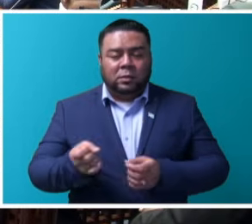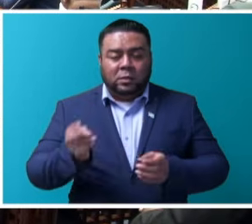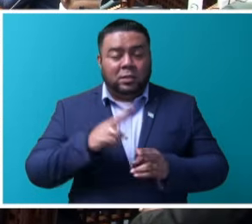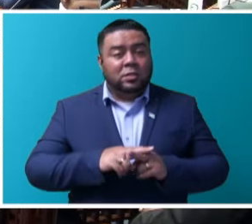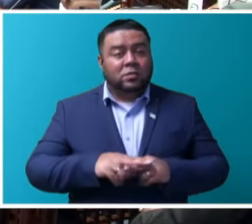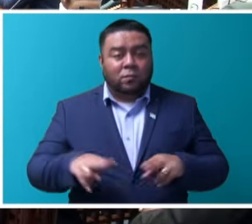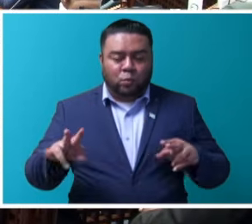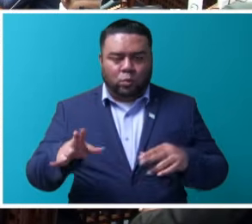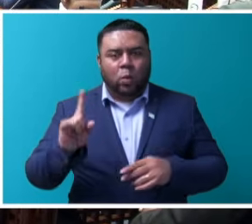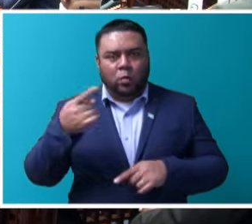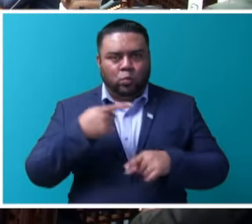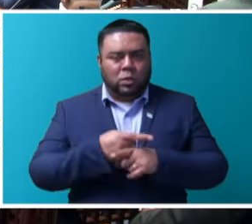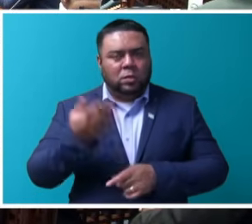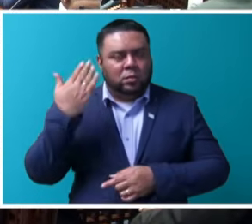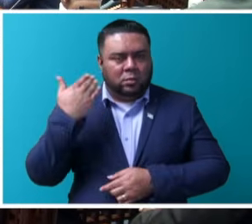ago.